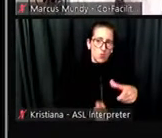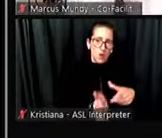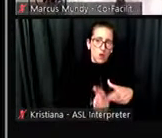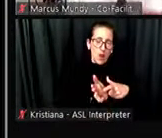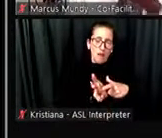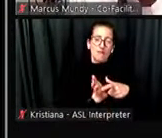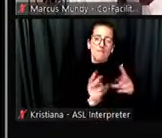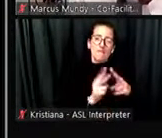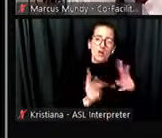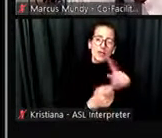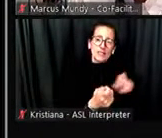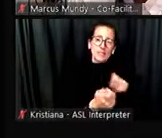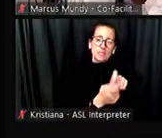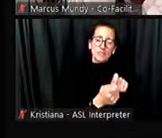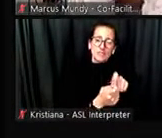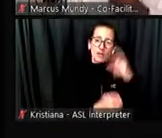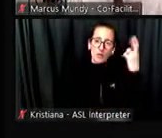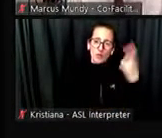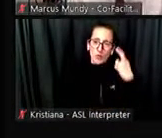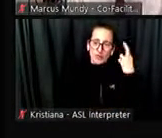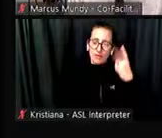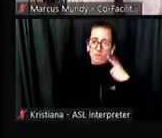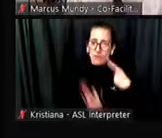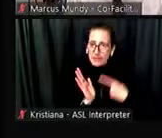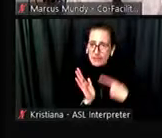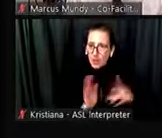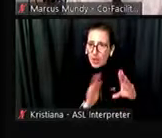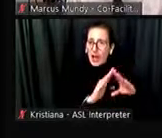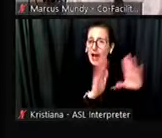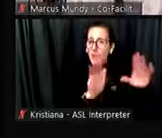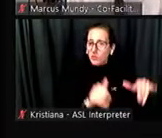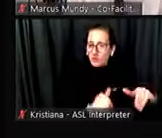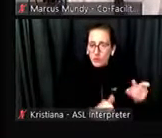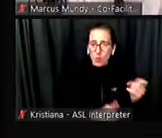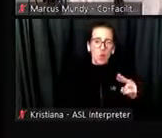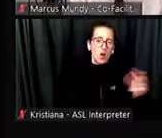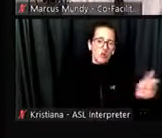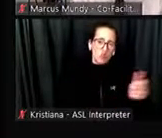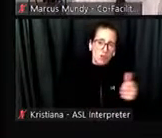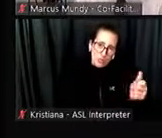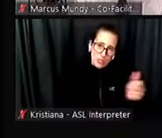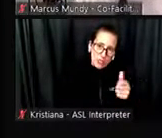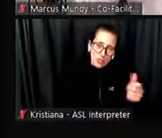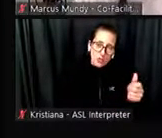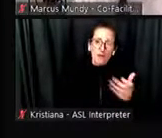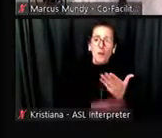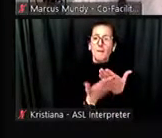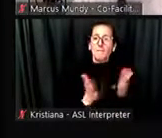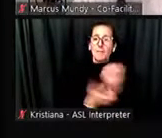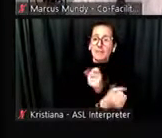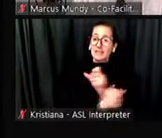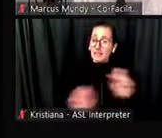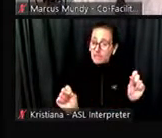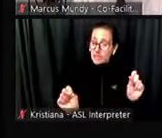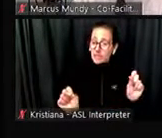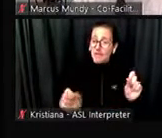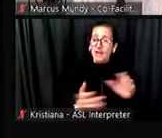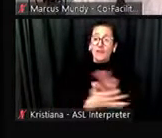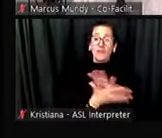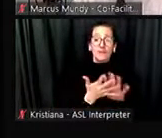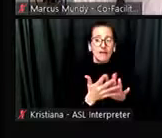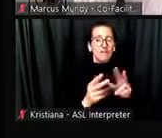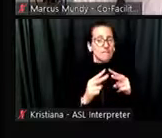if it's transportation, if it's public safety or health and human services, those fundings are very